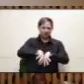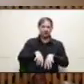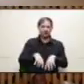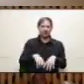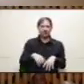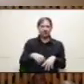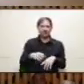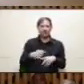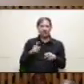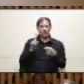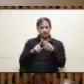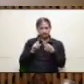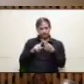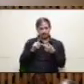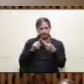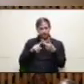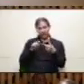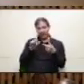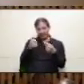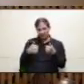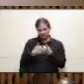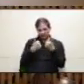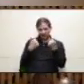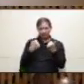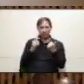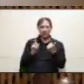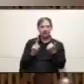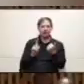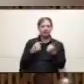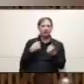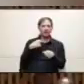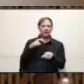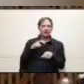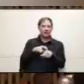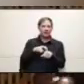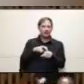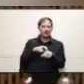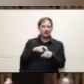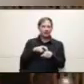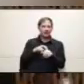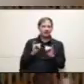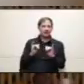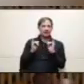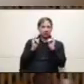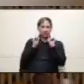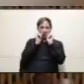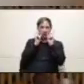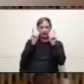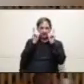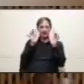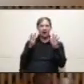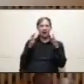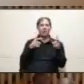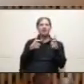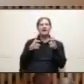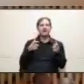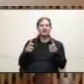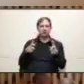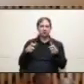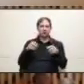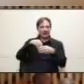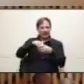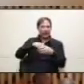the other challenges that we are having as a municipality is that we actually have to embark on serious awareness on waste management in the community of